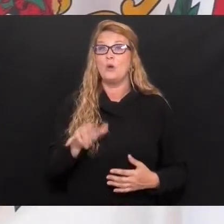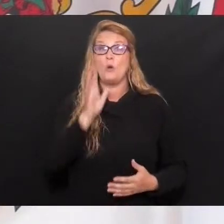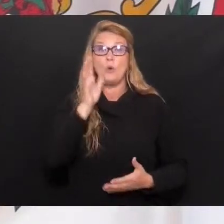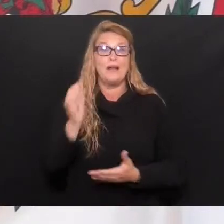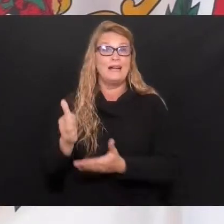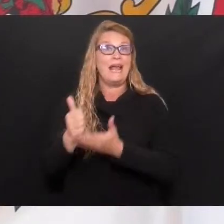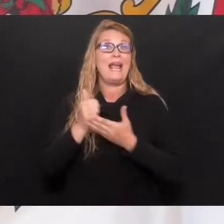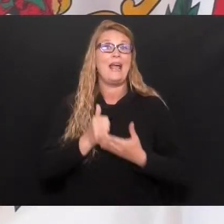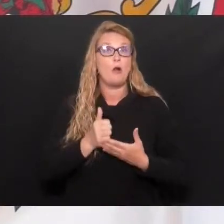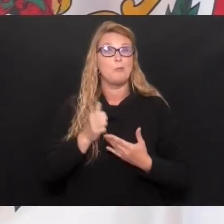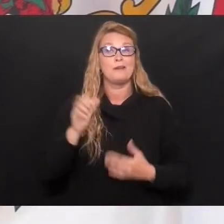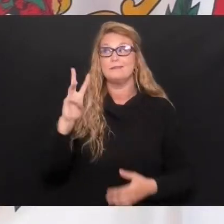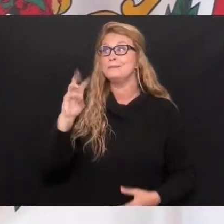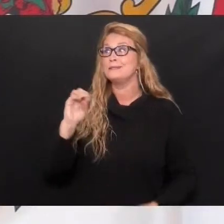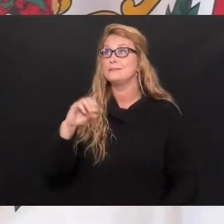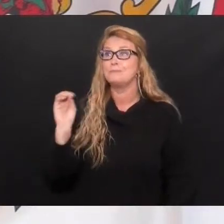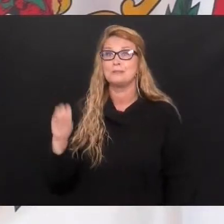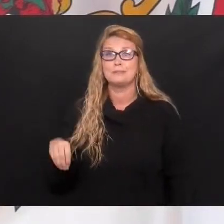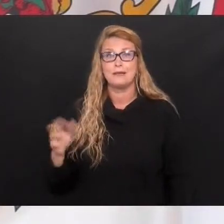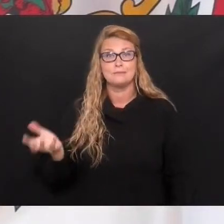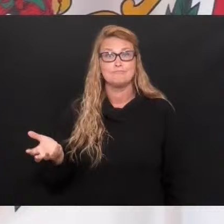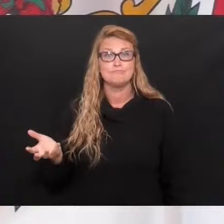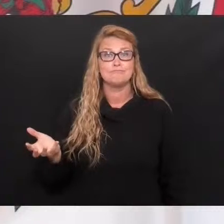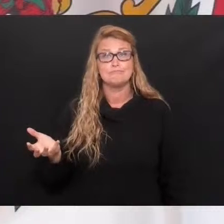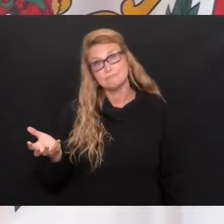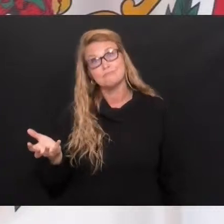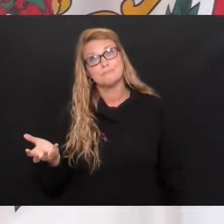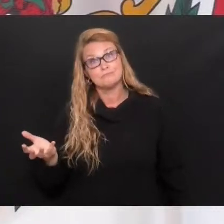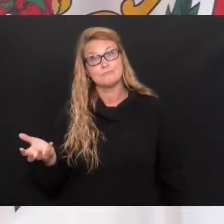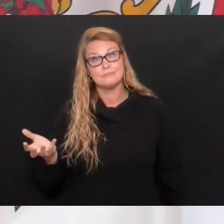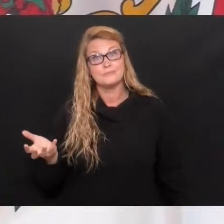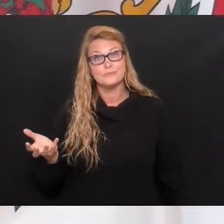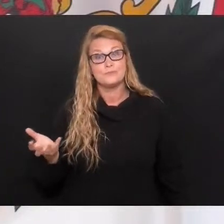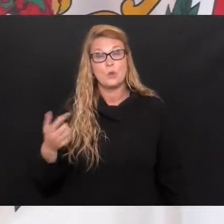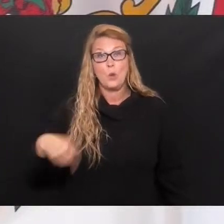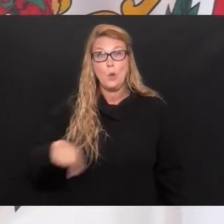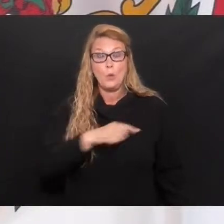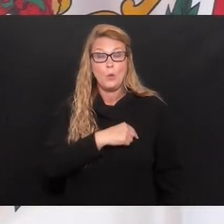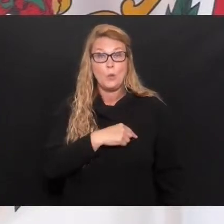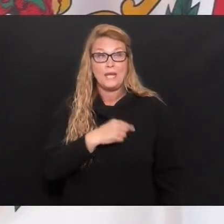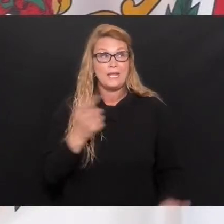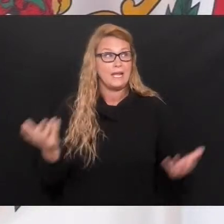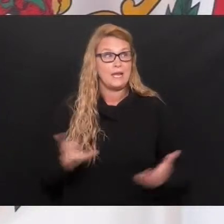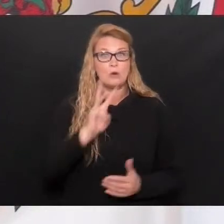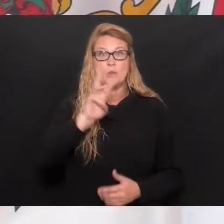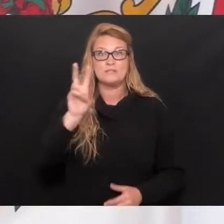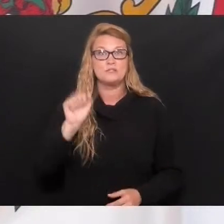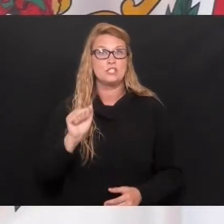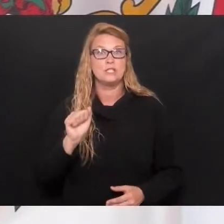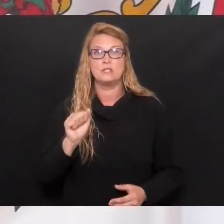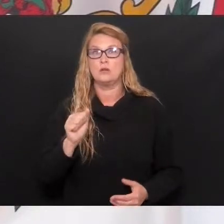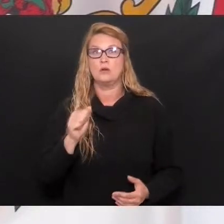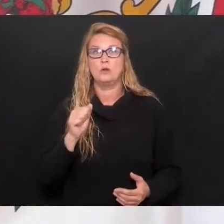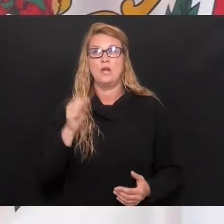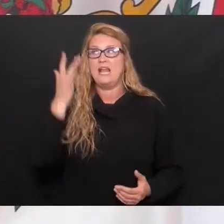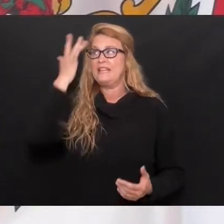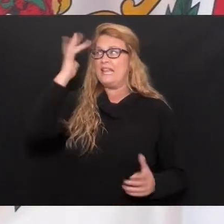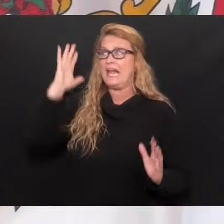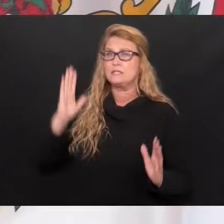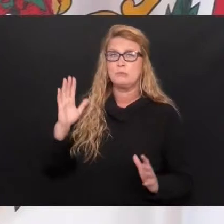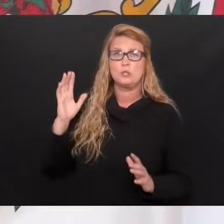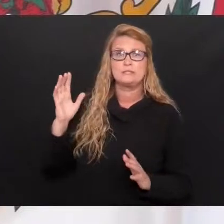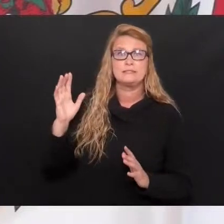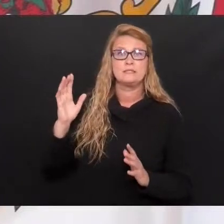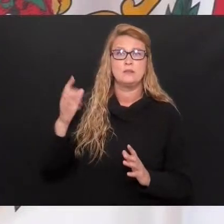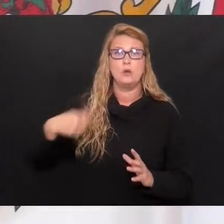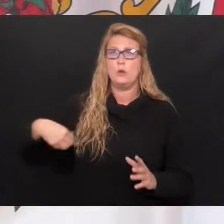60% effectiveness. Oh, goodness. We as West Virginians, we as the experts, all of us